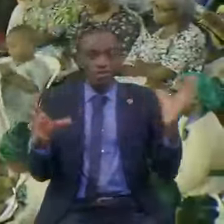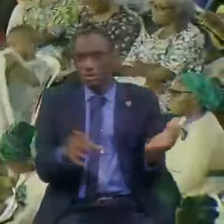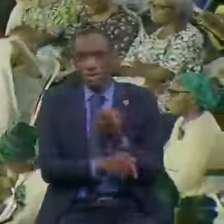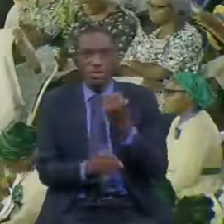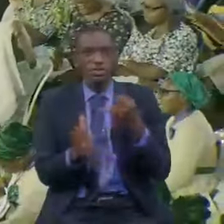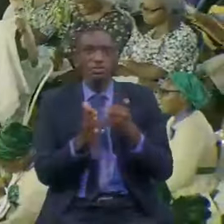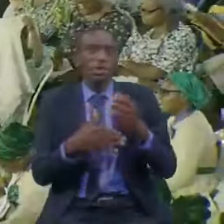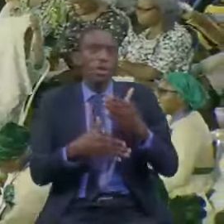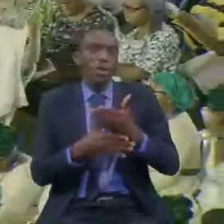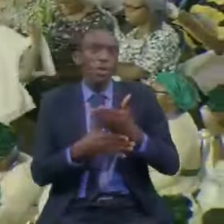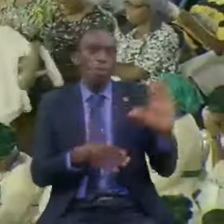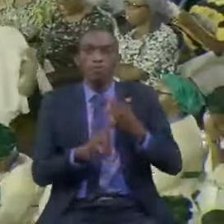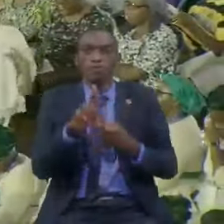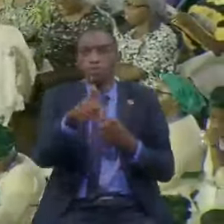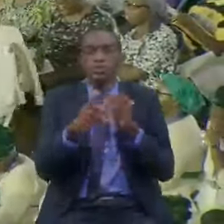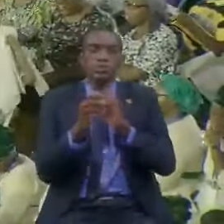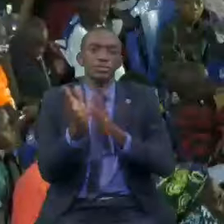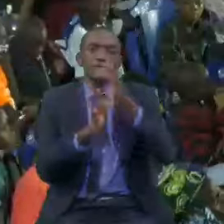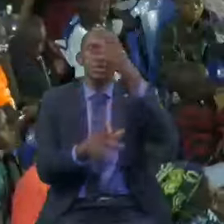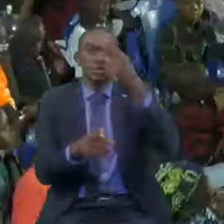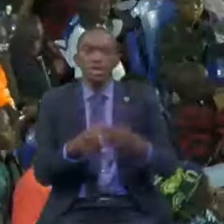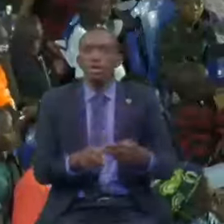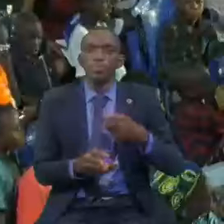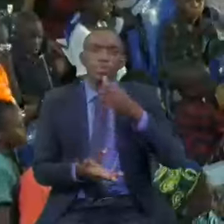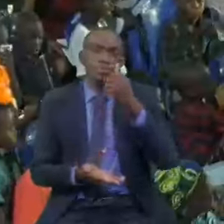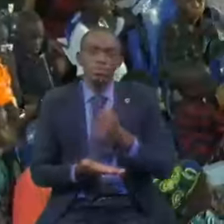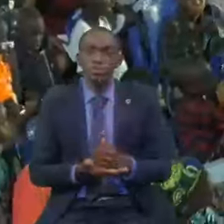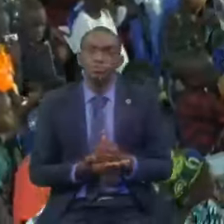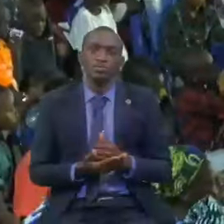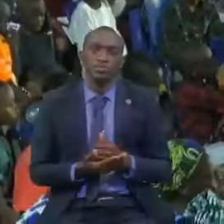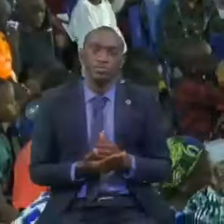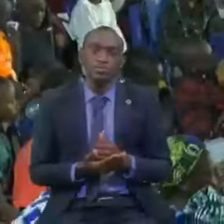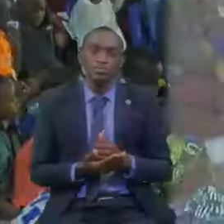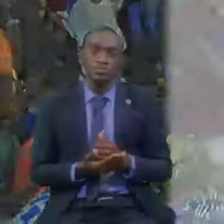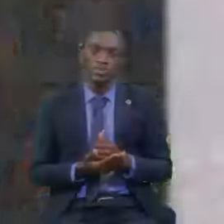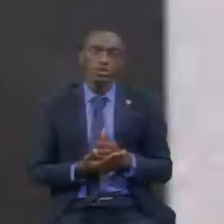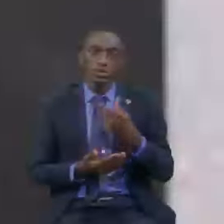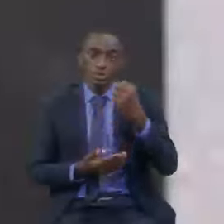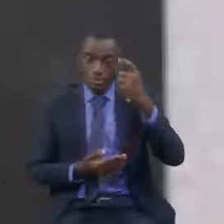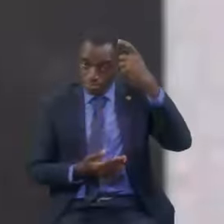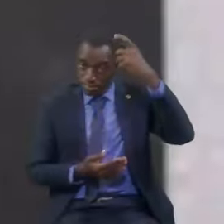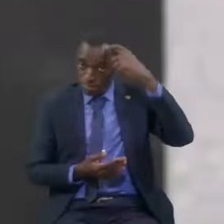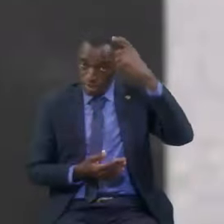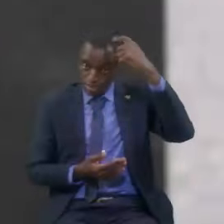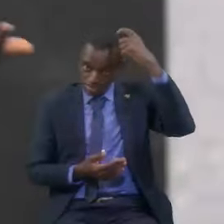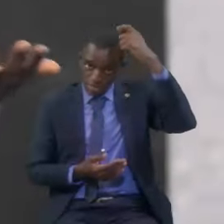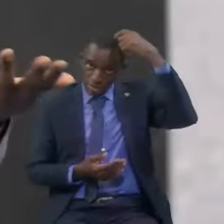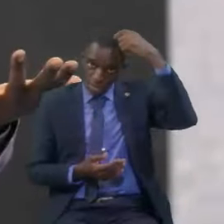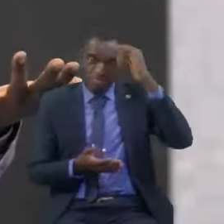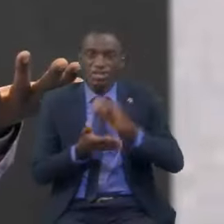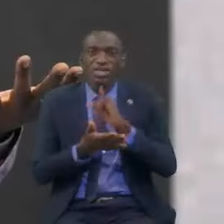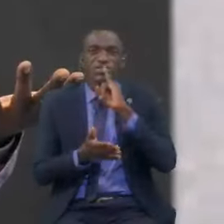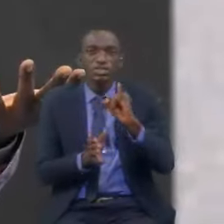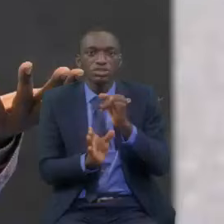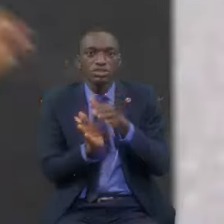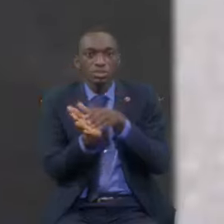in Jesus' name. Yeah. The big brain that is impotent cannot think